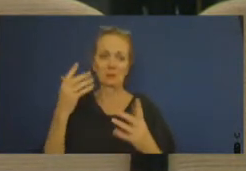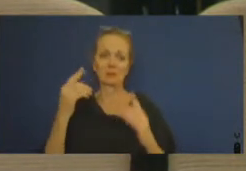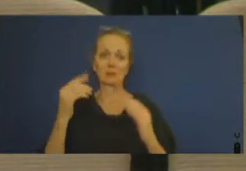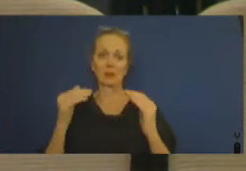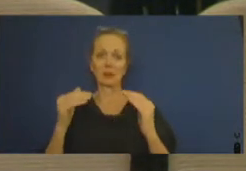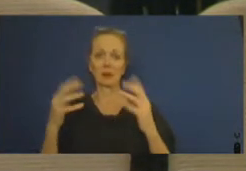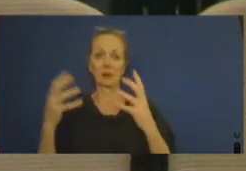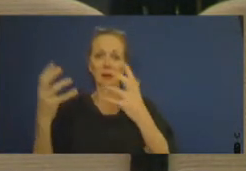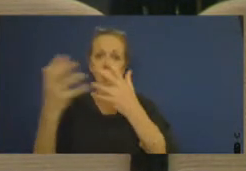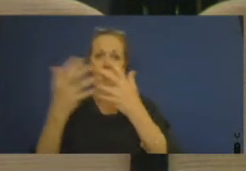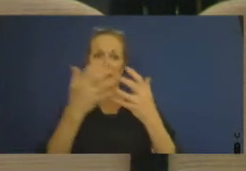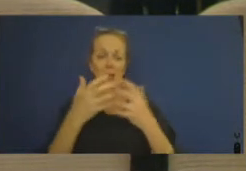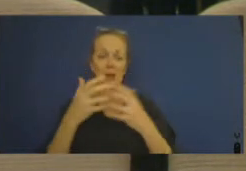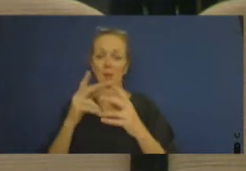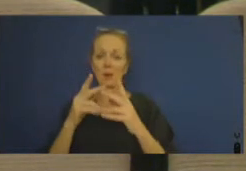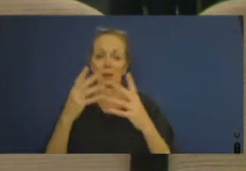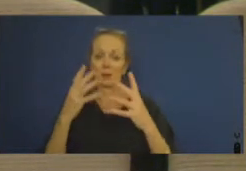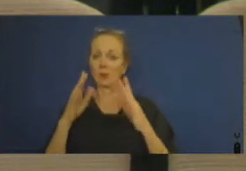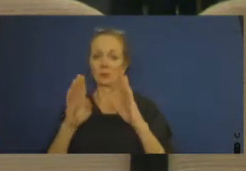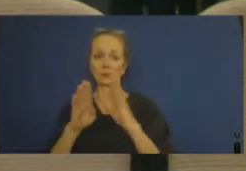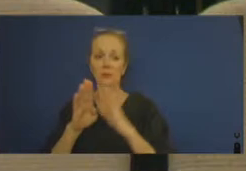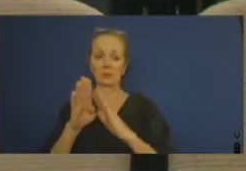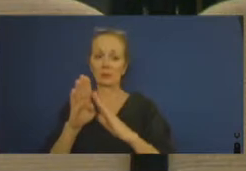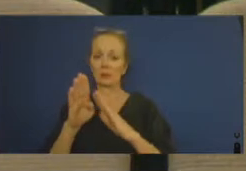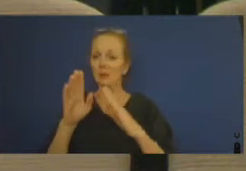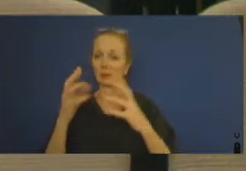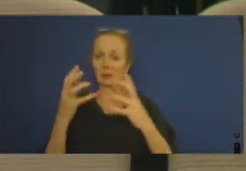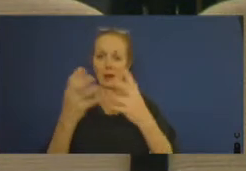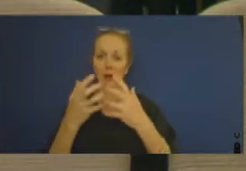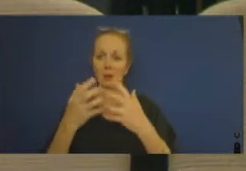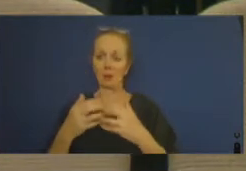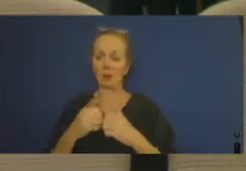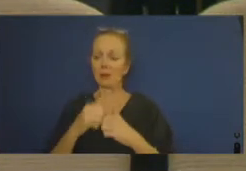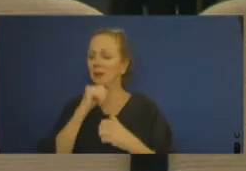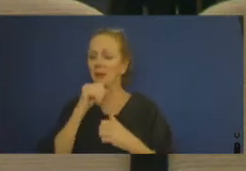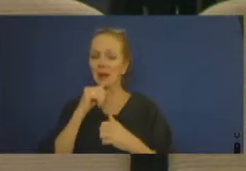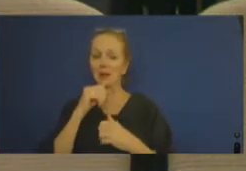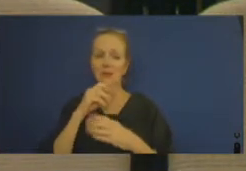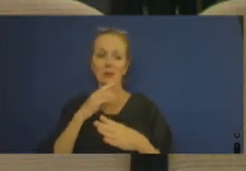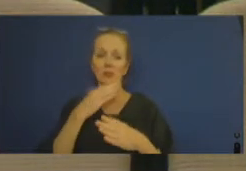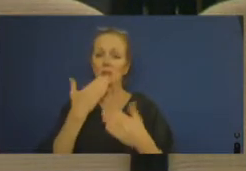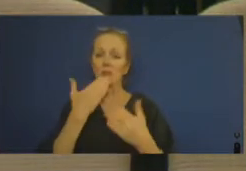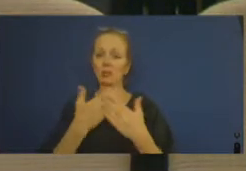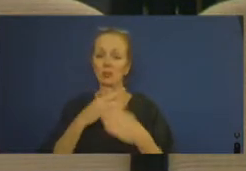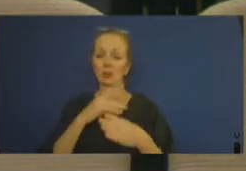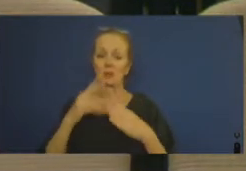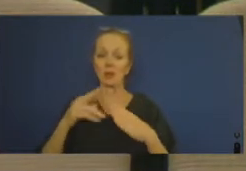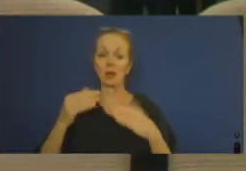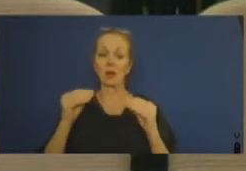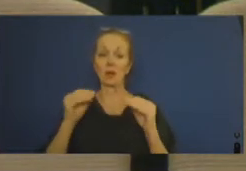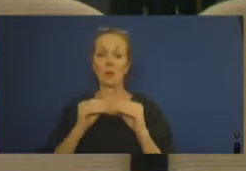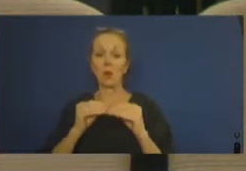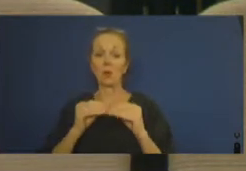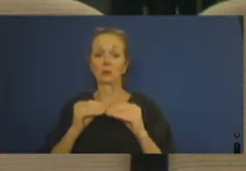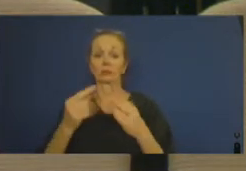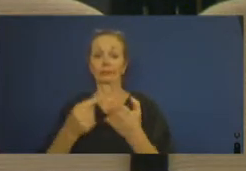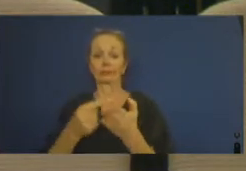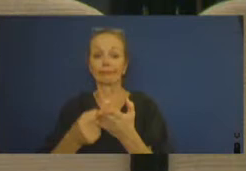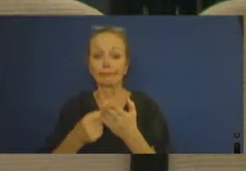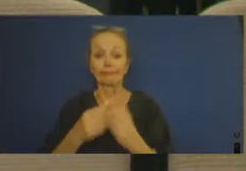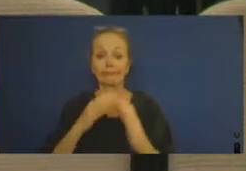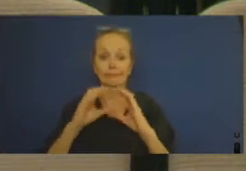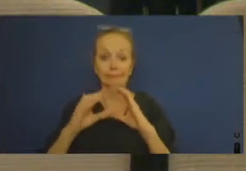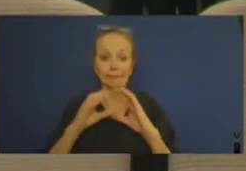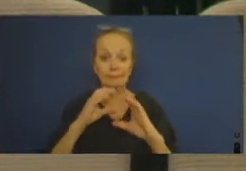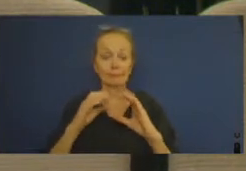who don't want it lining directly up with them. It's not a great outcome. So further conversation, definitely warranted. We won't make all the